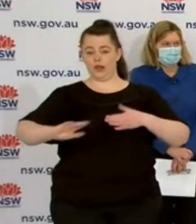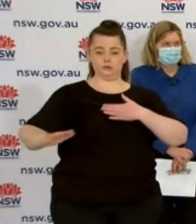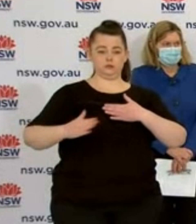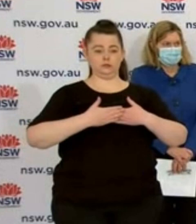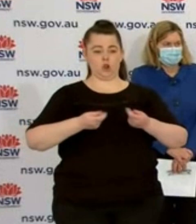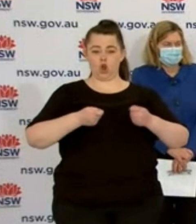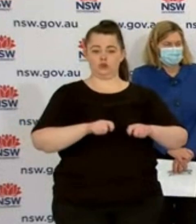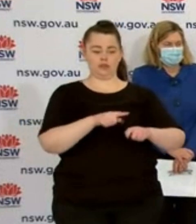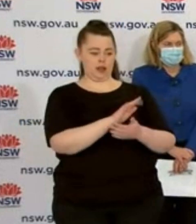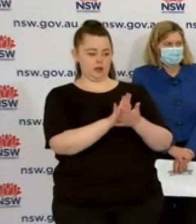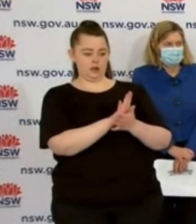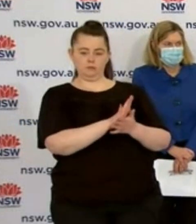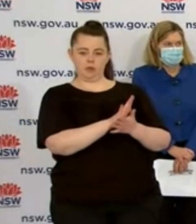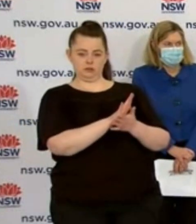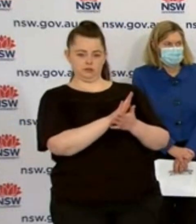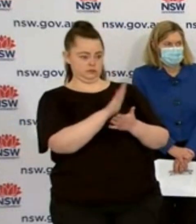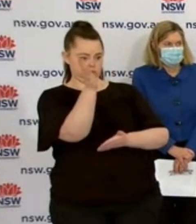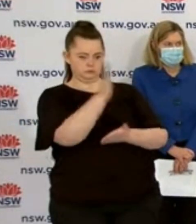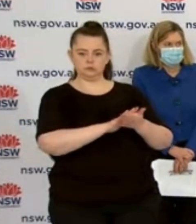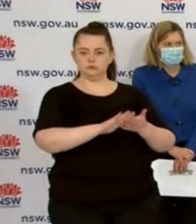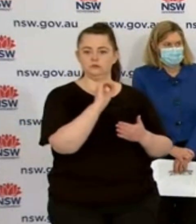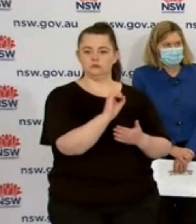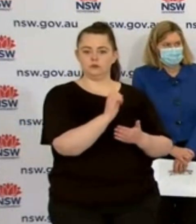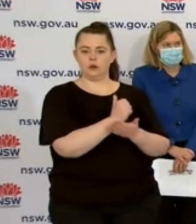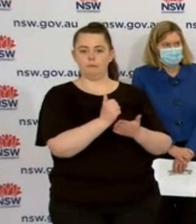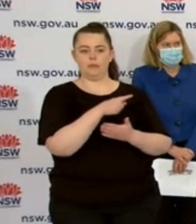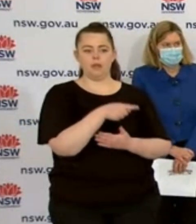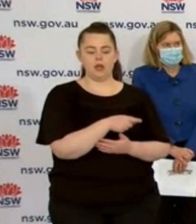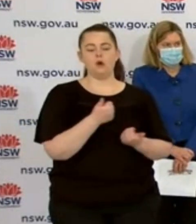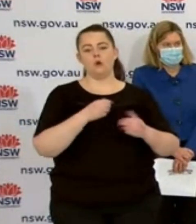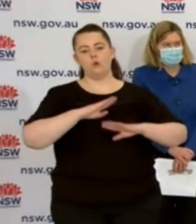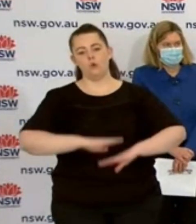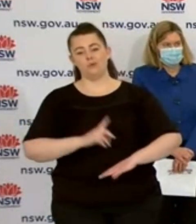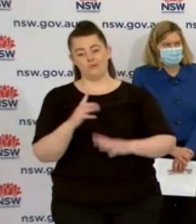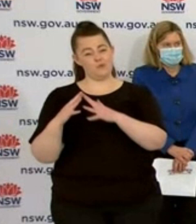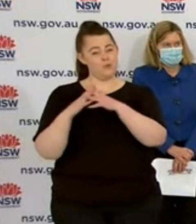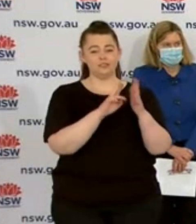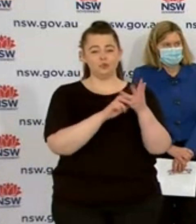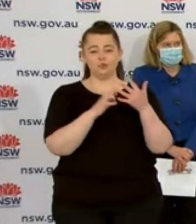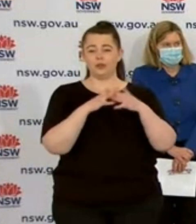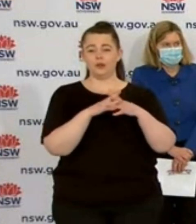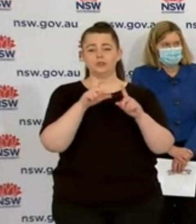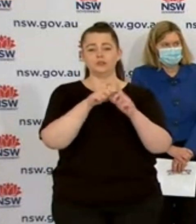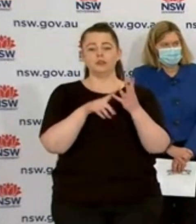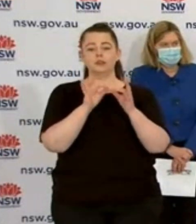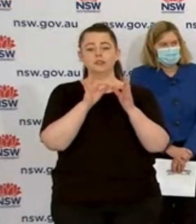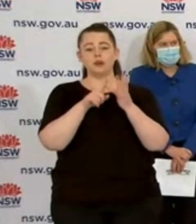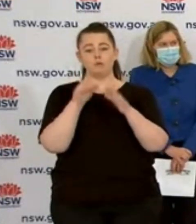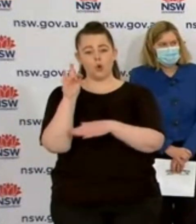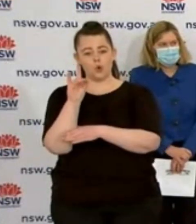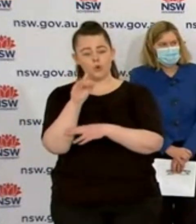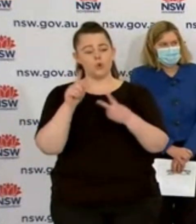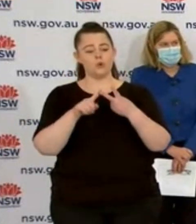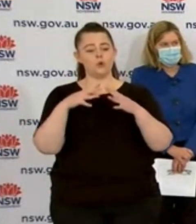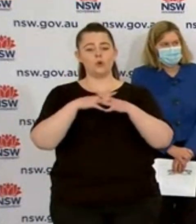even sooner. Western New South Wales continues to be of concern, especially in Dubbo and in Walgett. 21